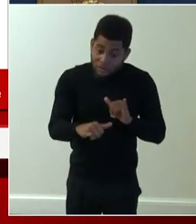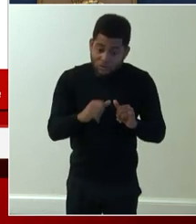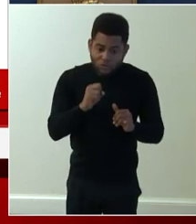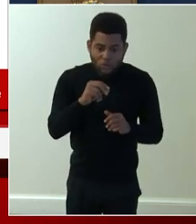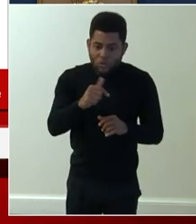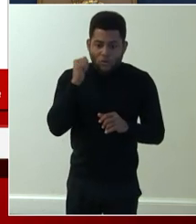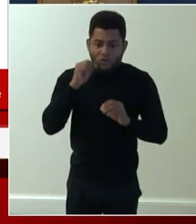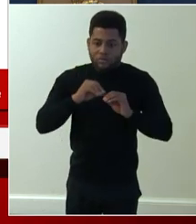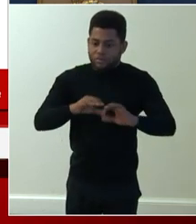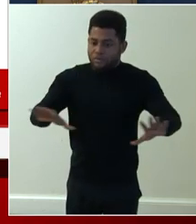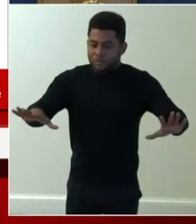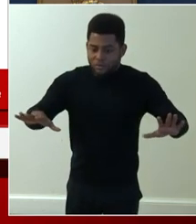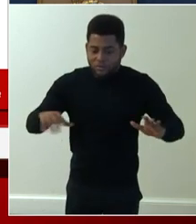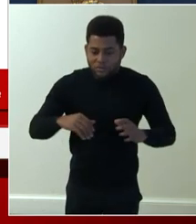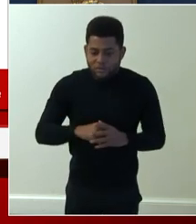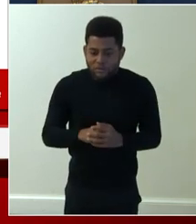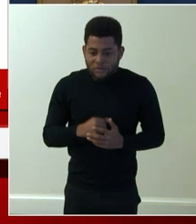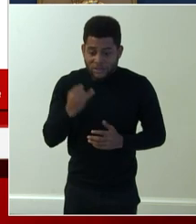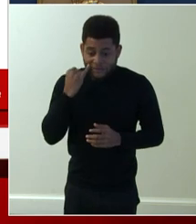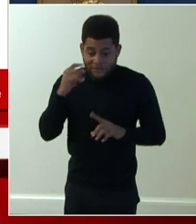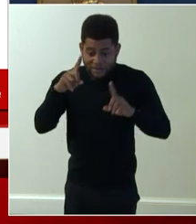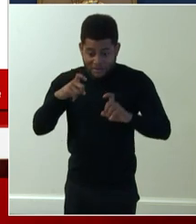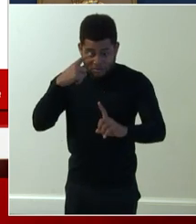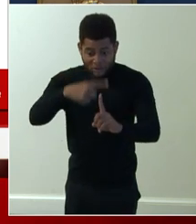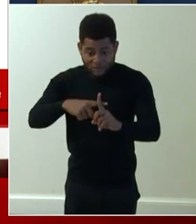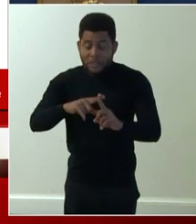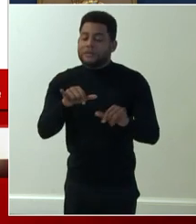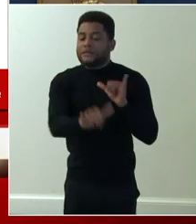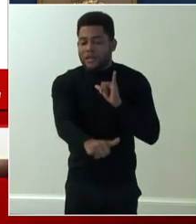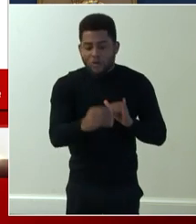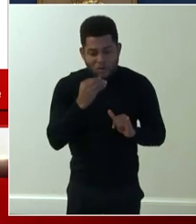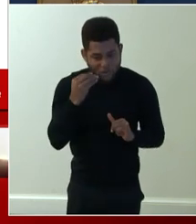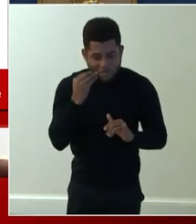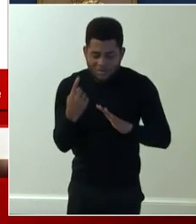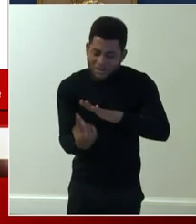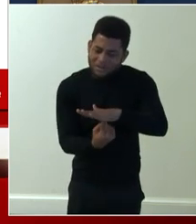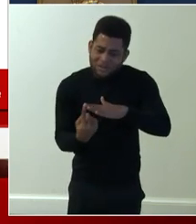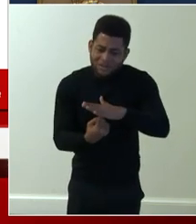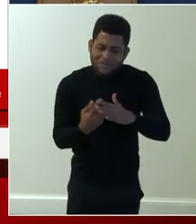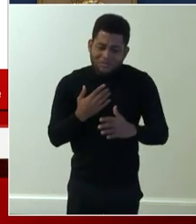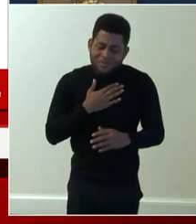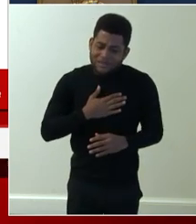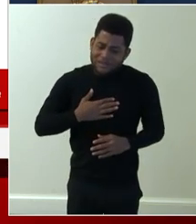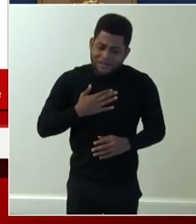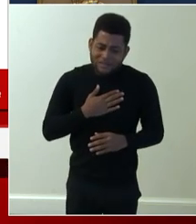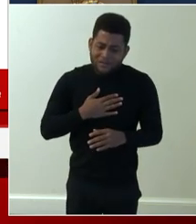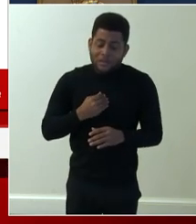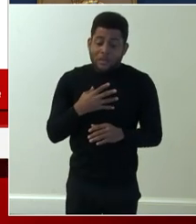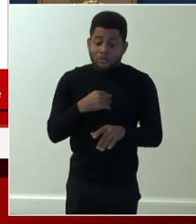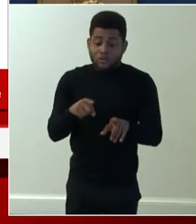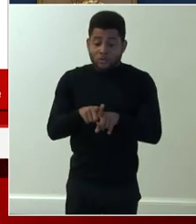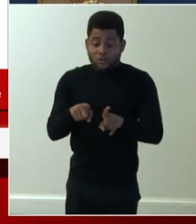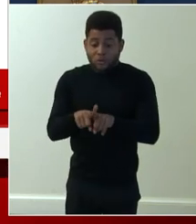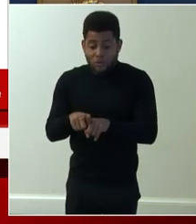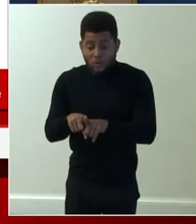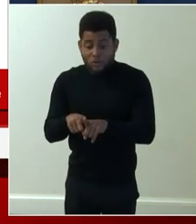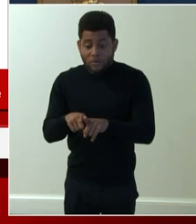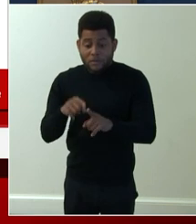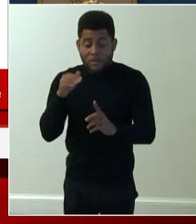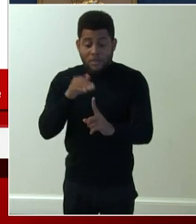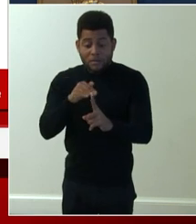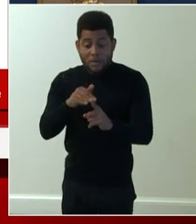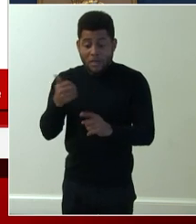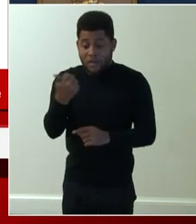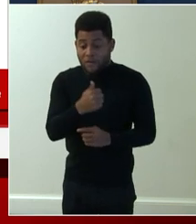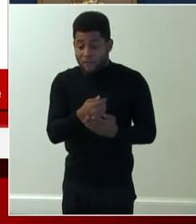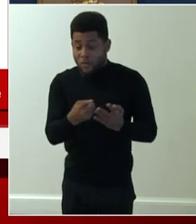tested. If you test positive, stay home and isolate. We're also, as Patrick did earlier, reminding everybody,